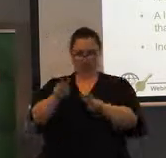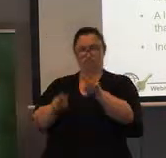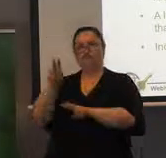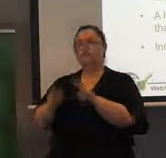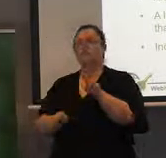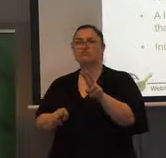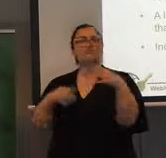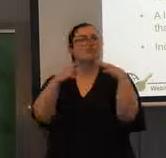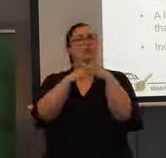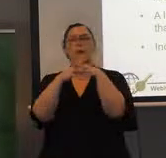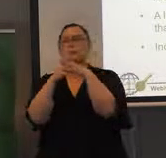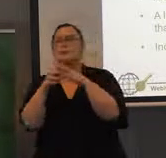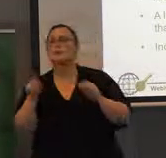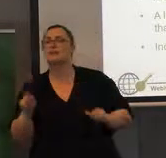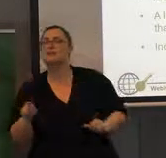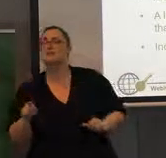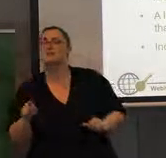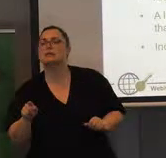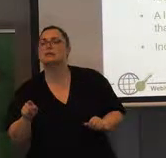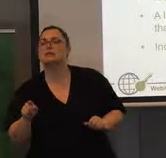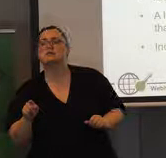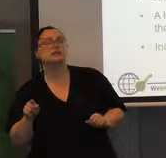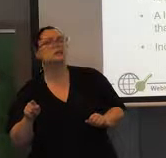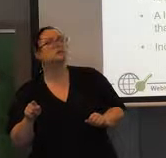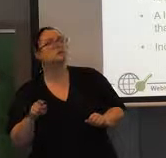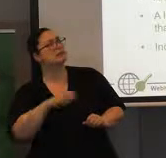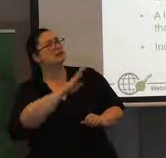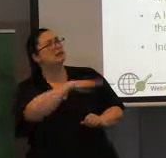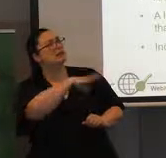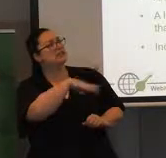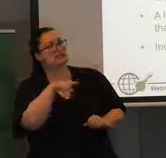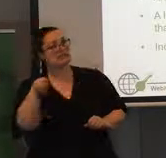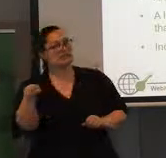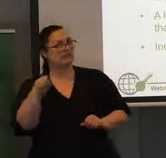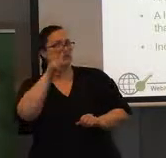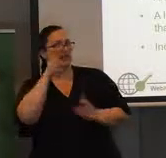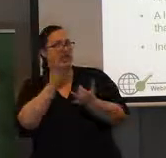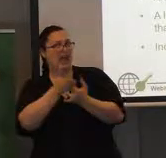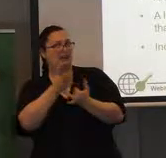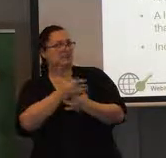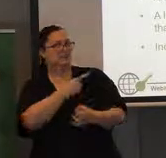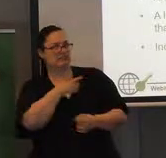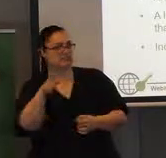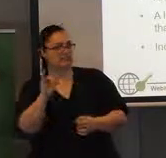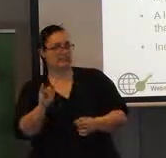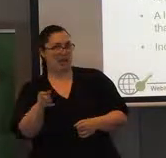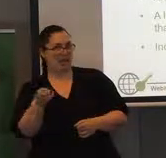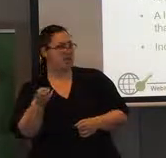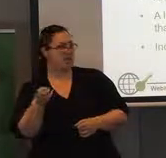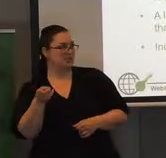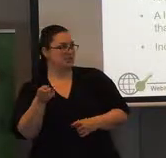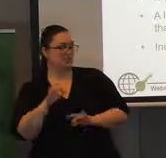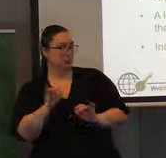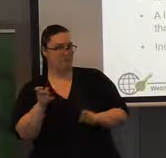premises. And she looked at their website and she said, anybody ever told you that your website's not accessible? It's kind of bad for